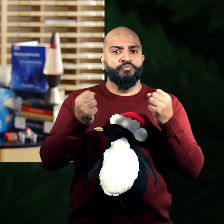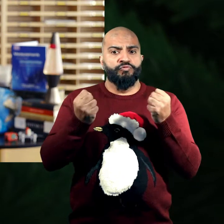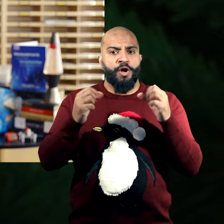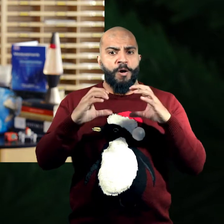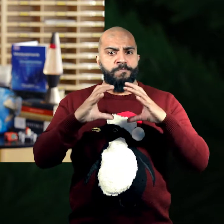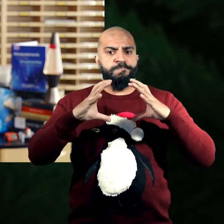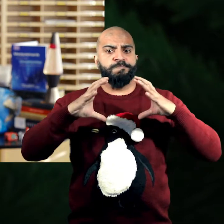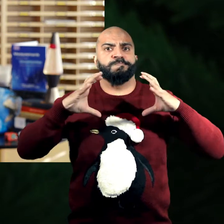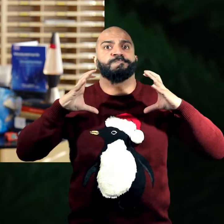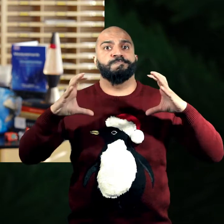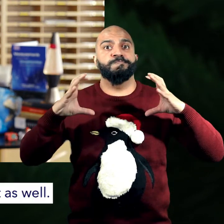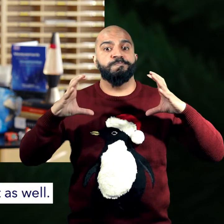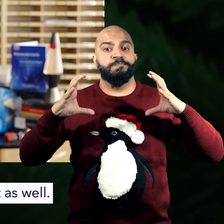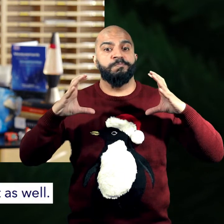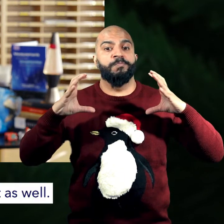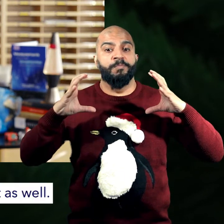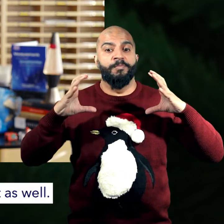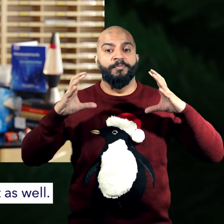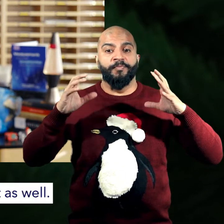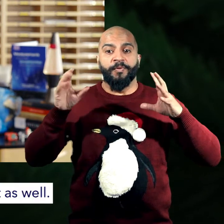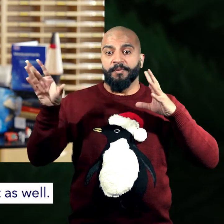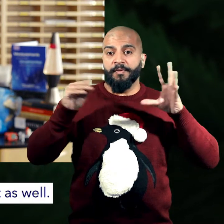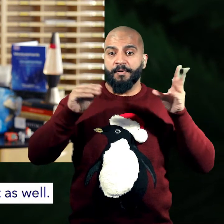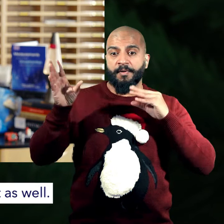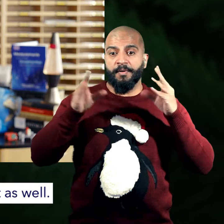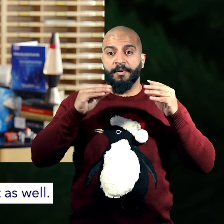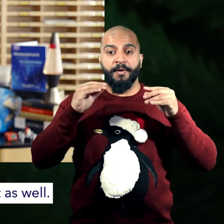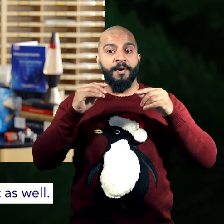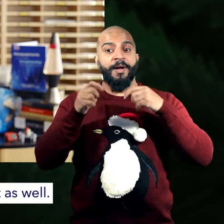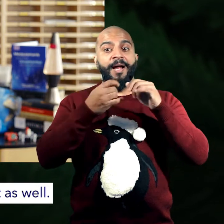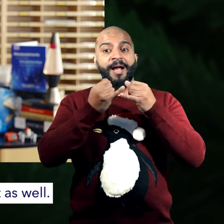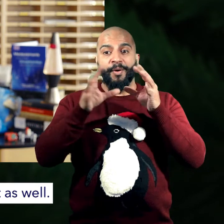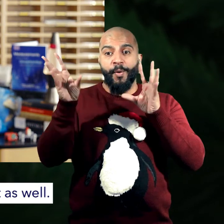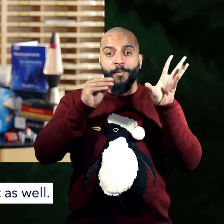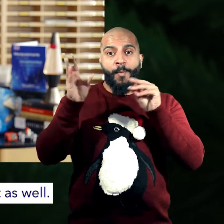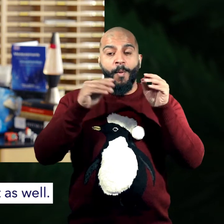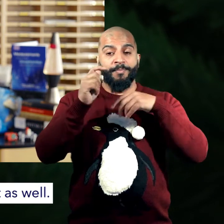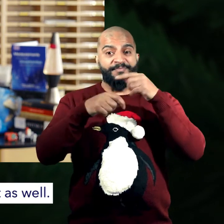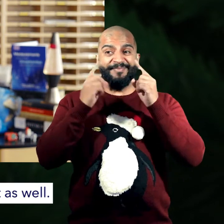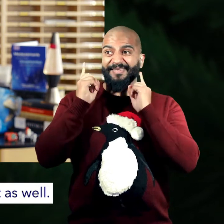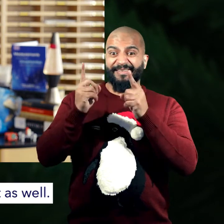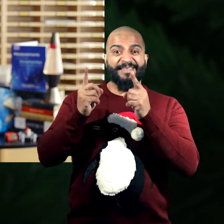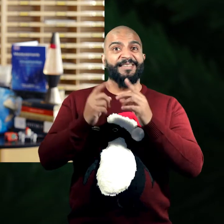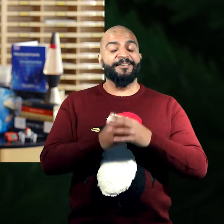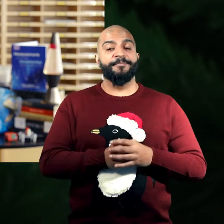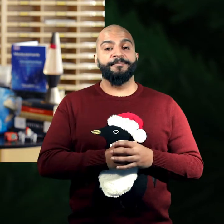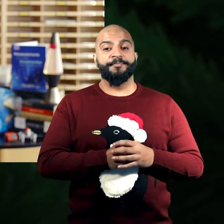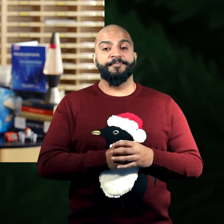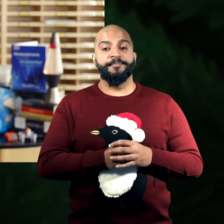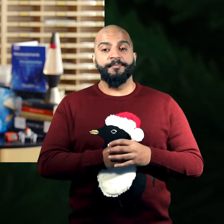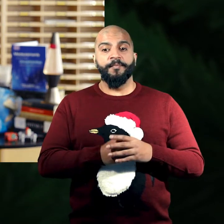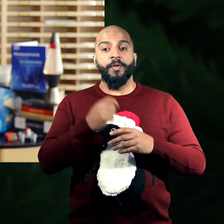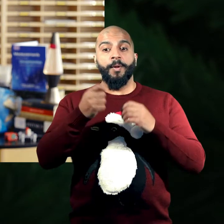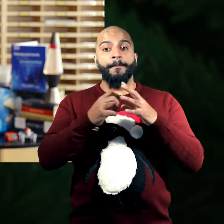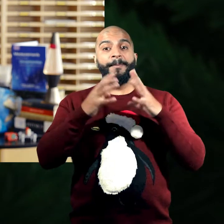and it will start to accrete. That's drawing in lots of dust and some gas onto it as well. It